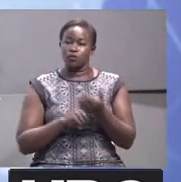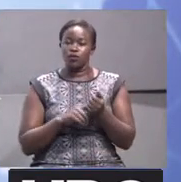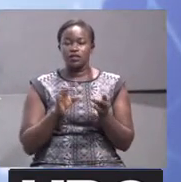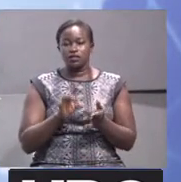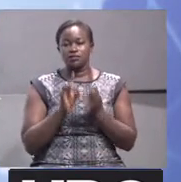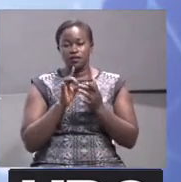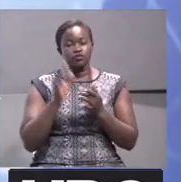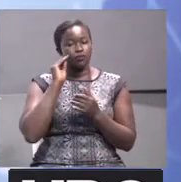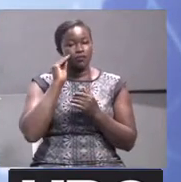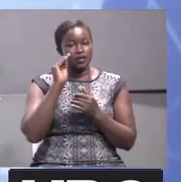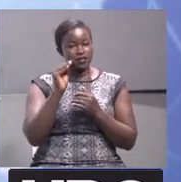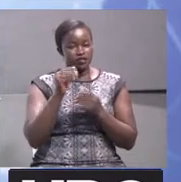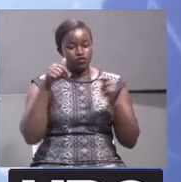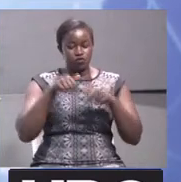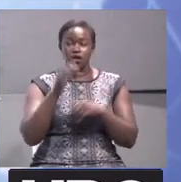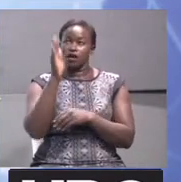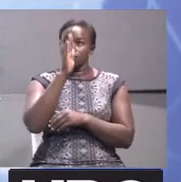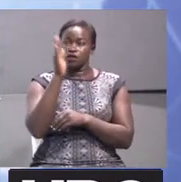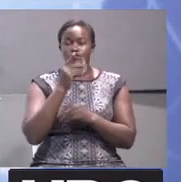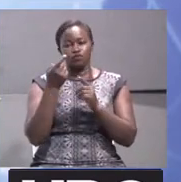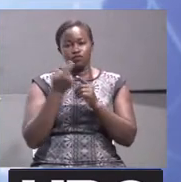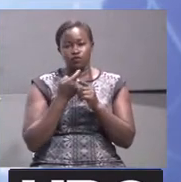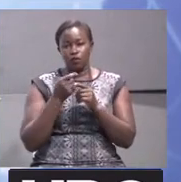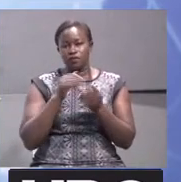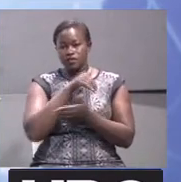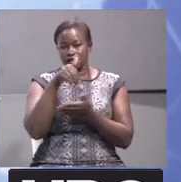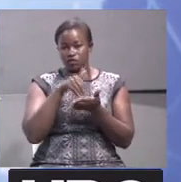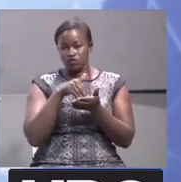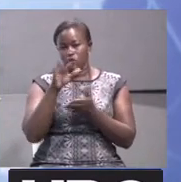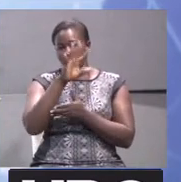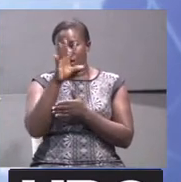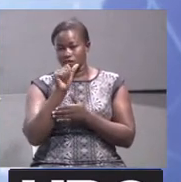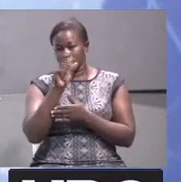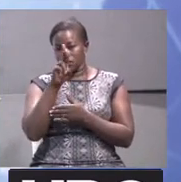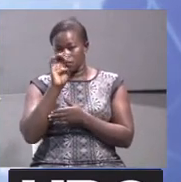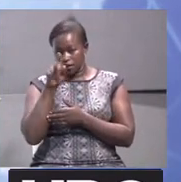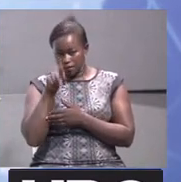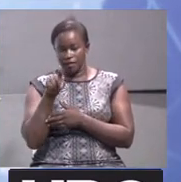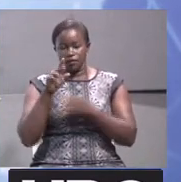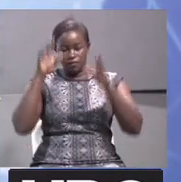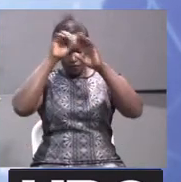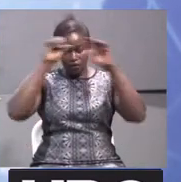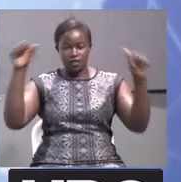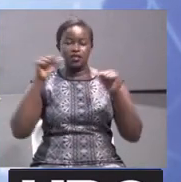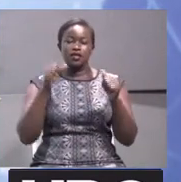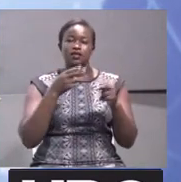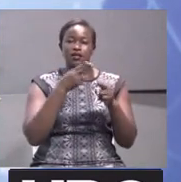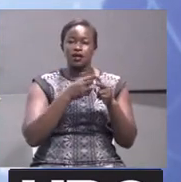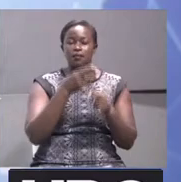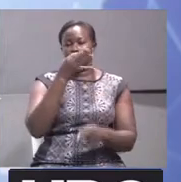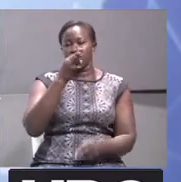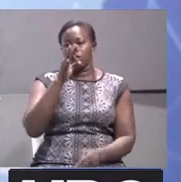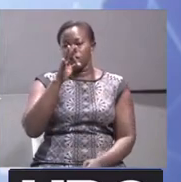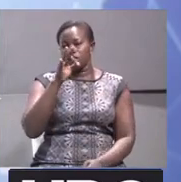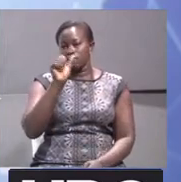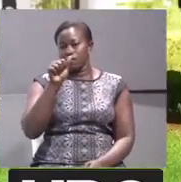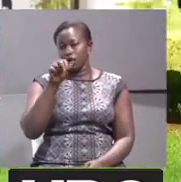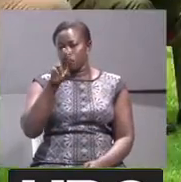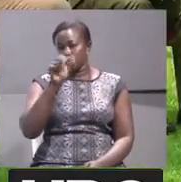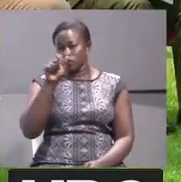special message this afternoon from his Central African Republic counterpart, His Excellency Faustin